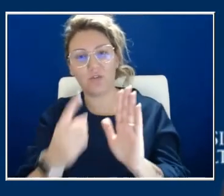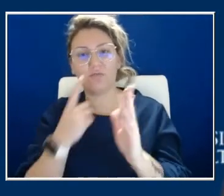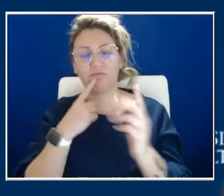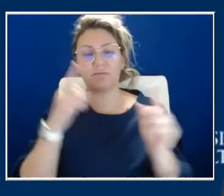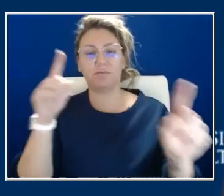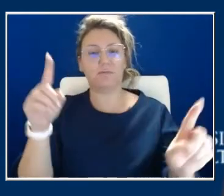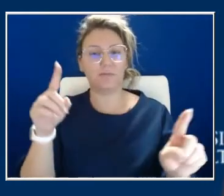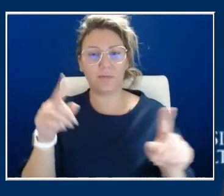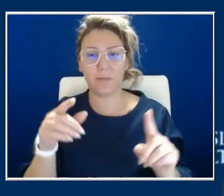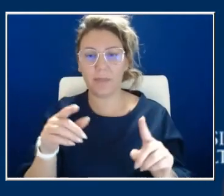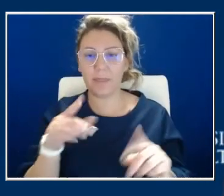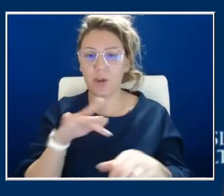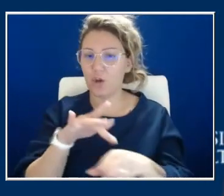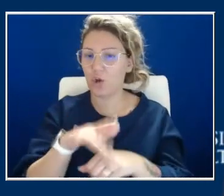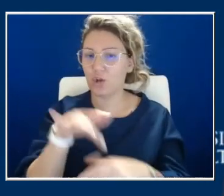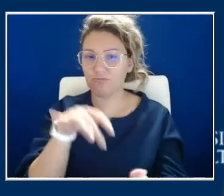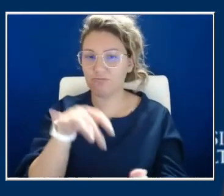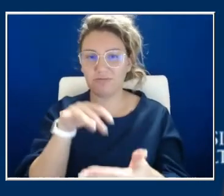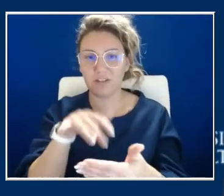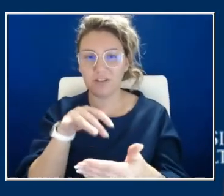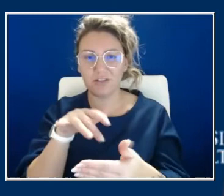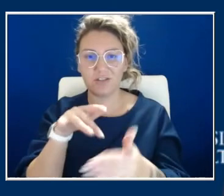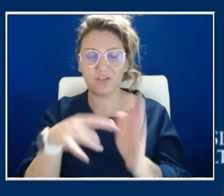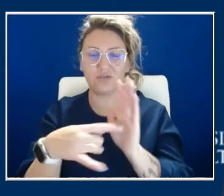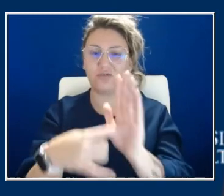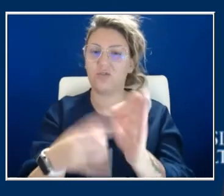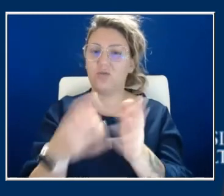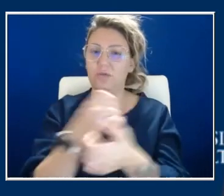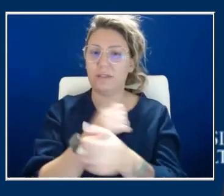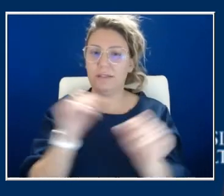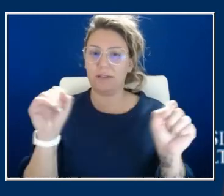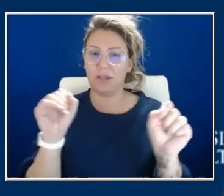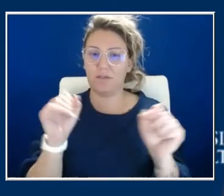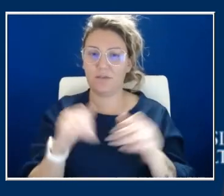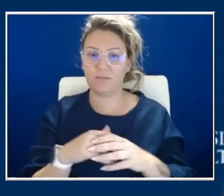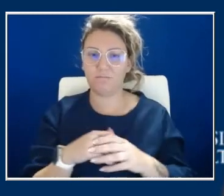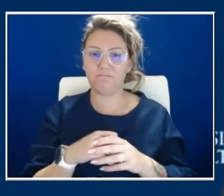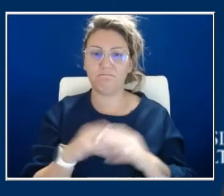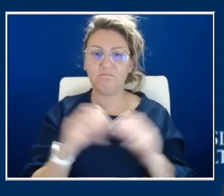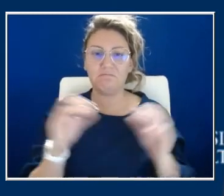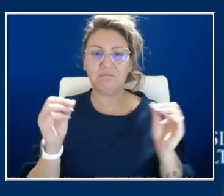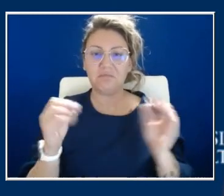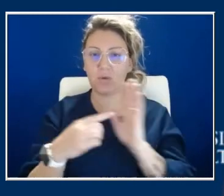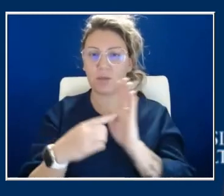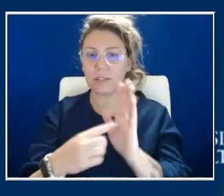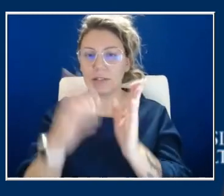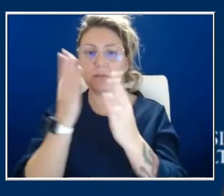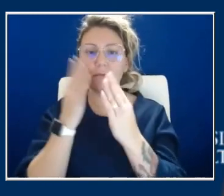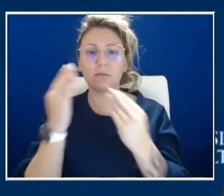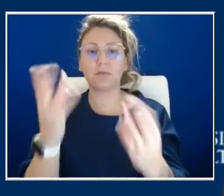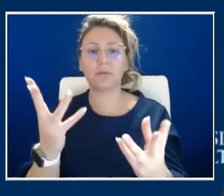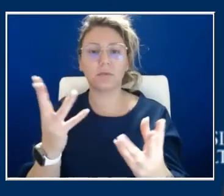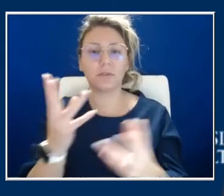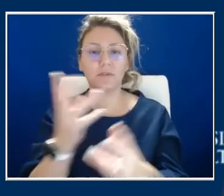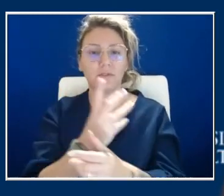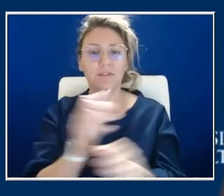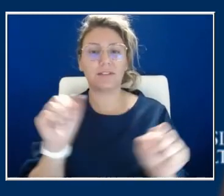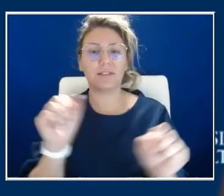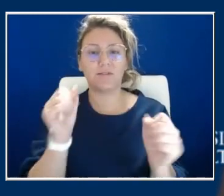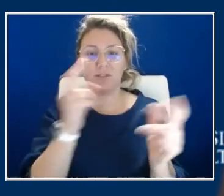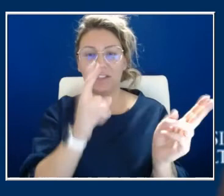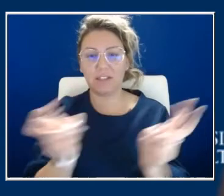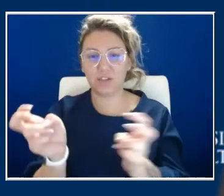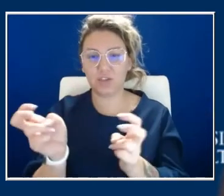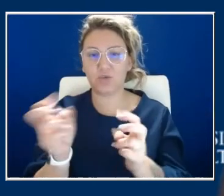efficacious. Their early studies, I think, have shown it to be safe. No signal data of safety issues. So,